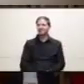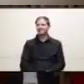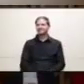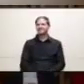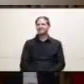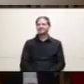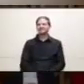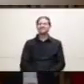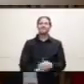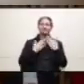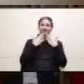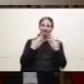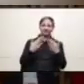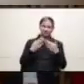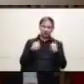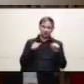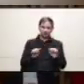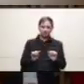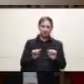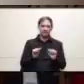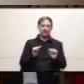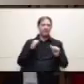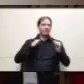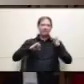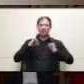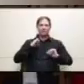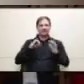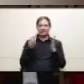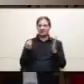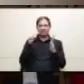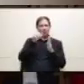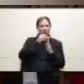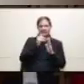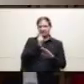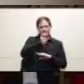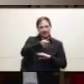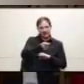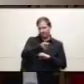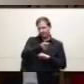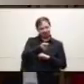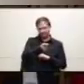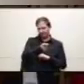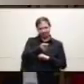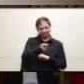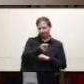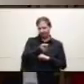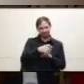Thank you, Honorable Chair. There is no performance bonuses that were paid to any official.